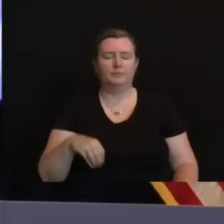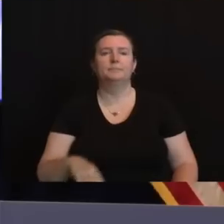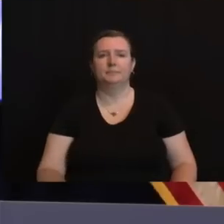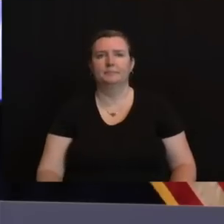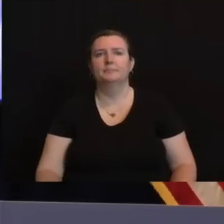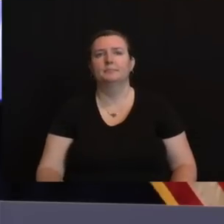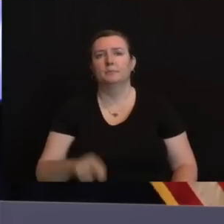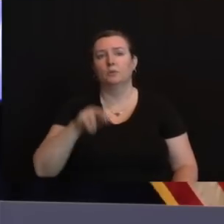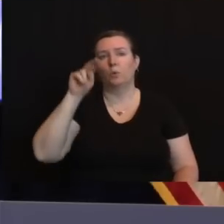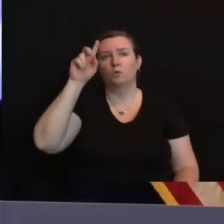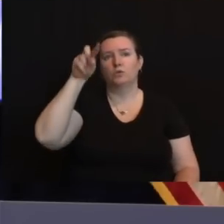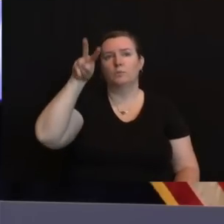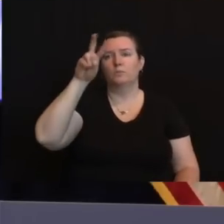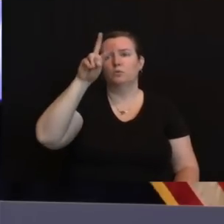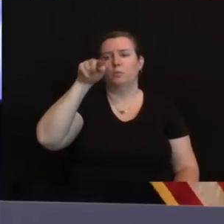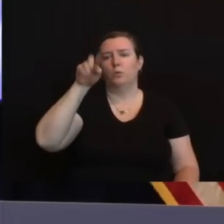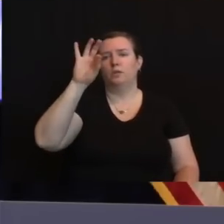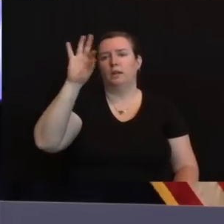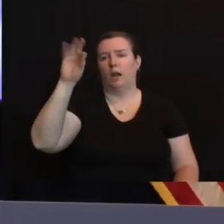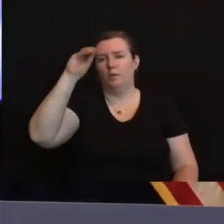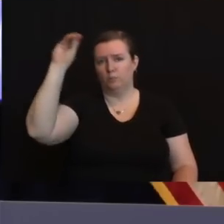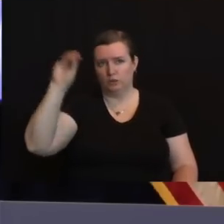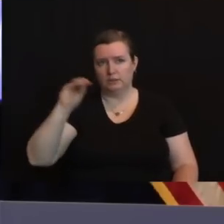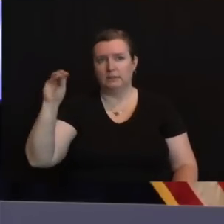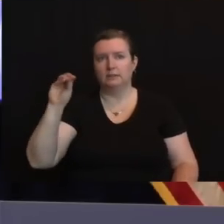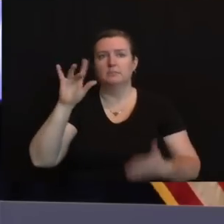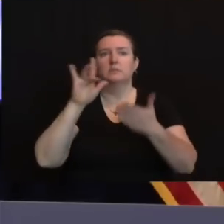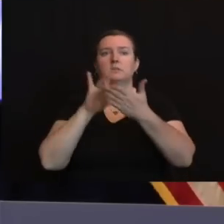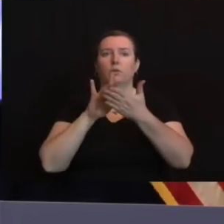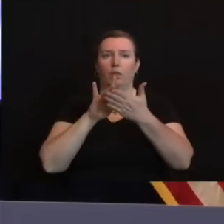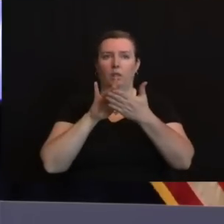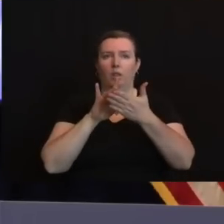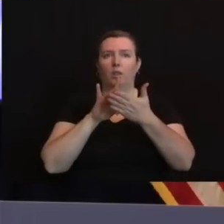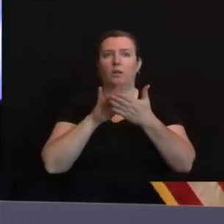state, 2.99%. The central part of the state,